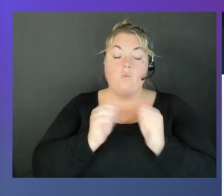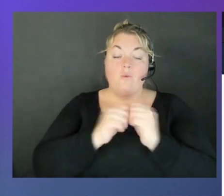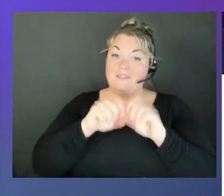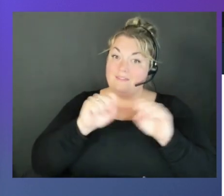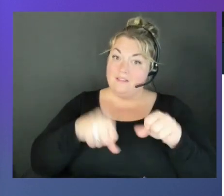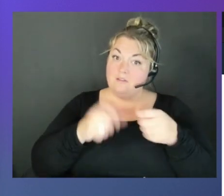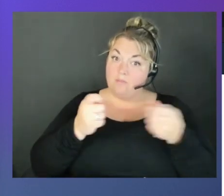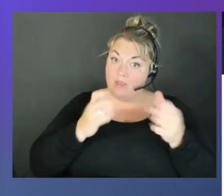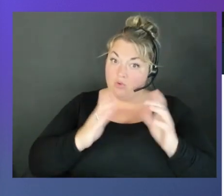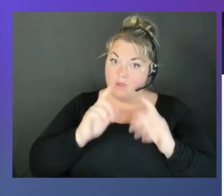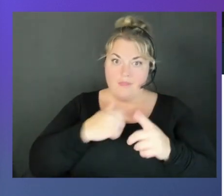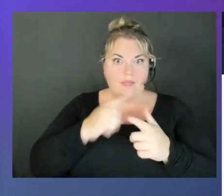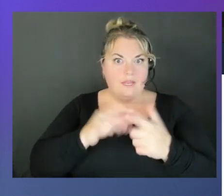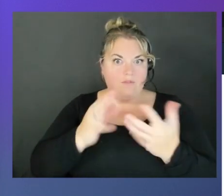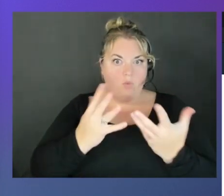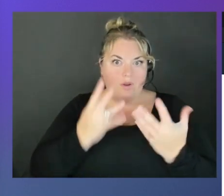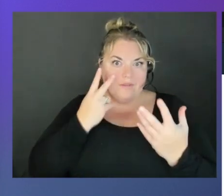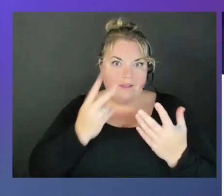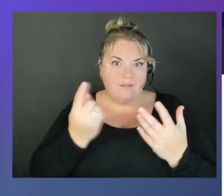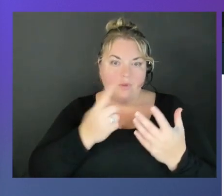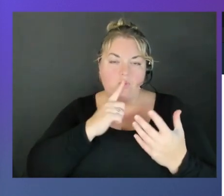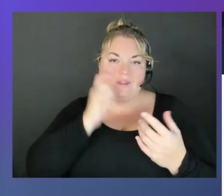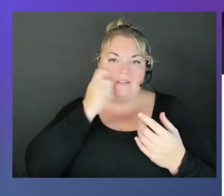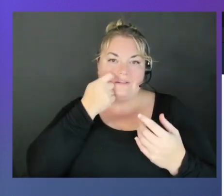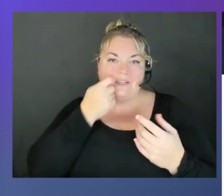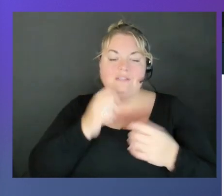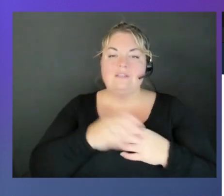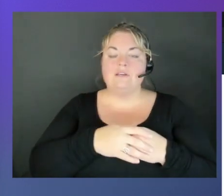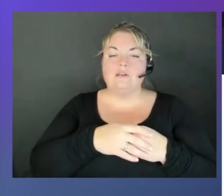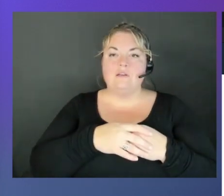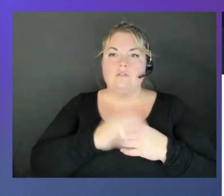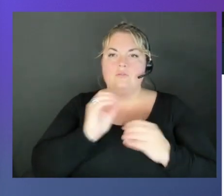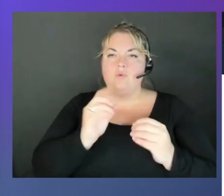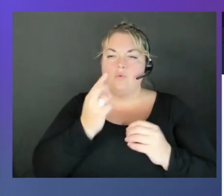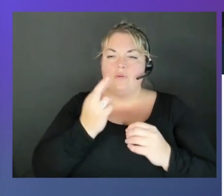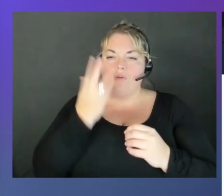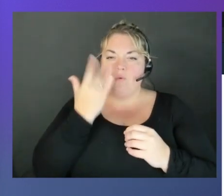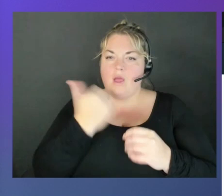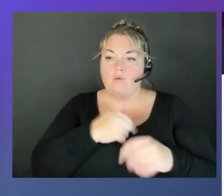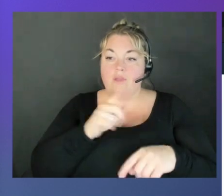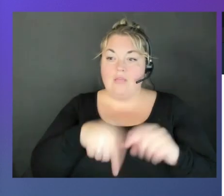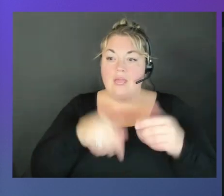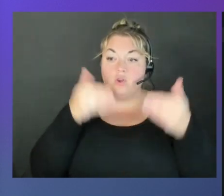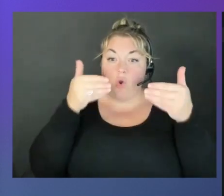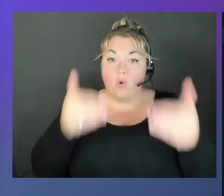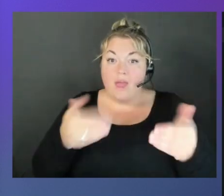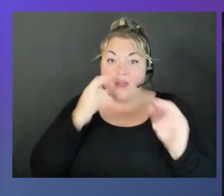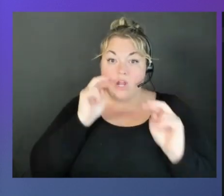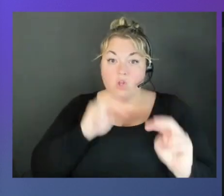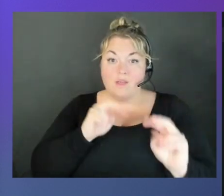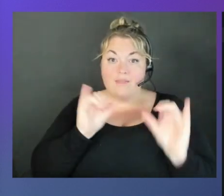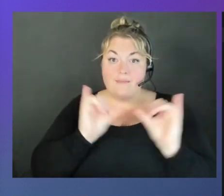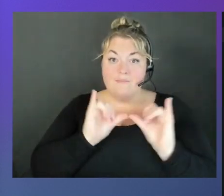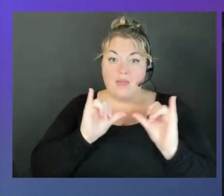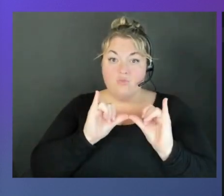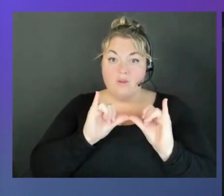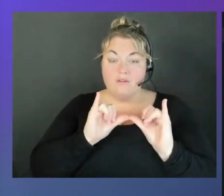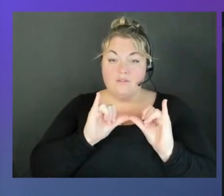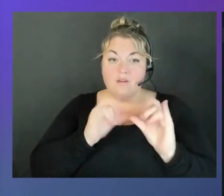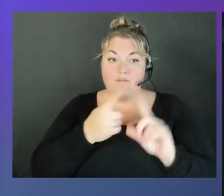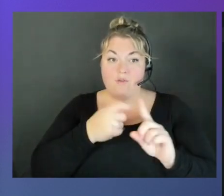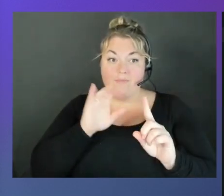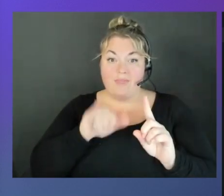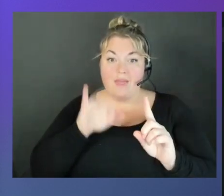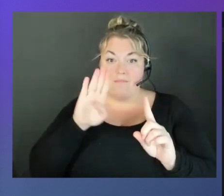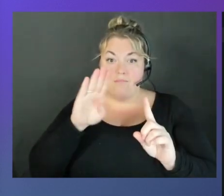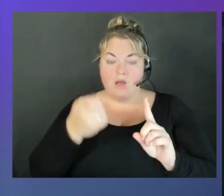then if we want to do something really neat, there's no reason why we couldn't go ahead and have a look at the metrics coming off of this box.